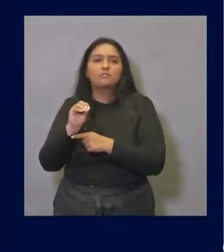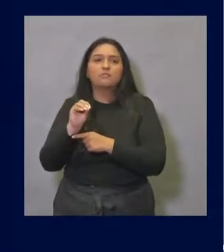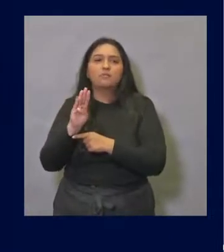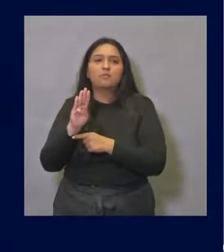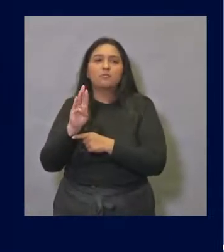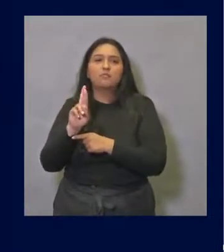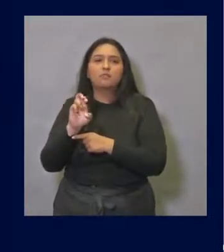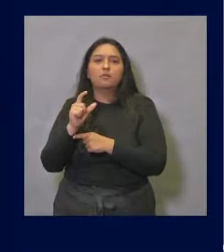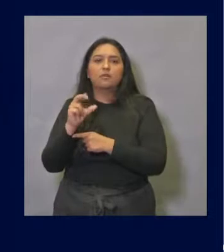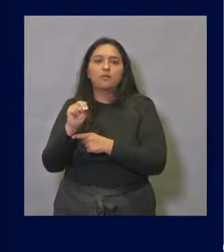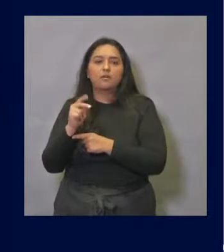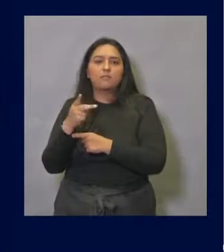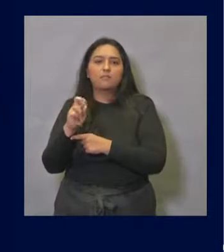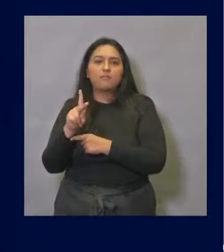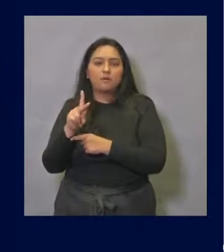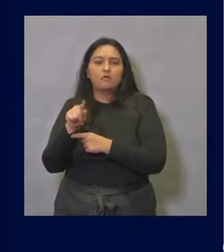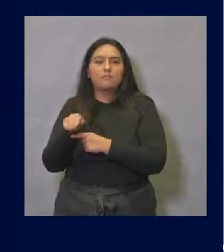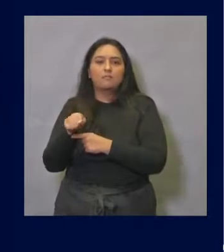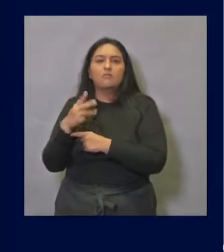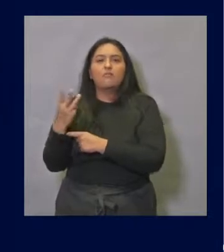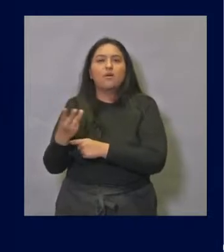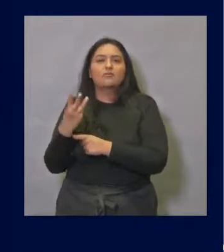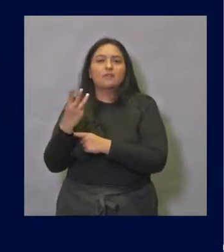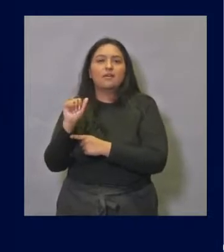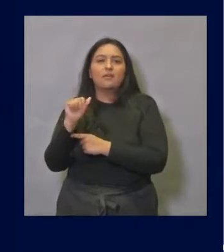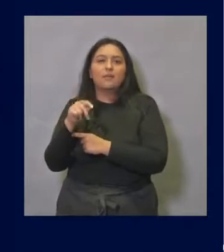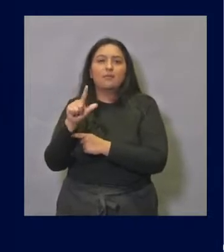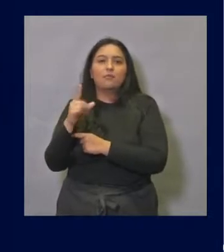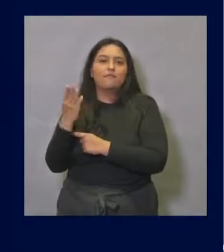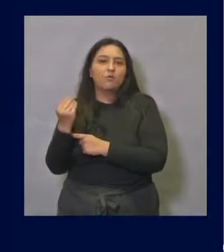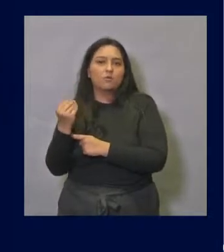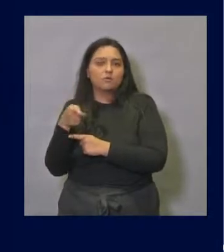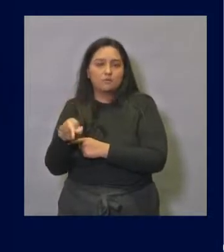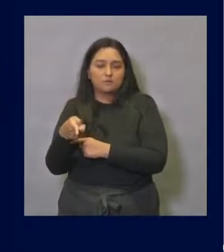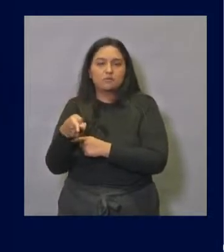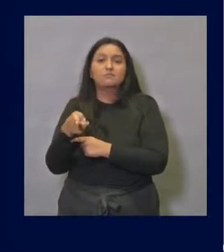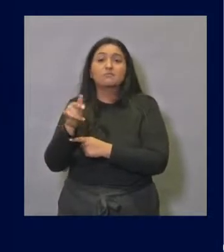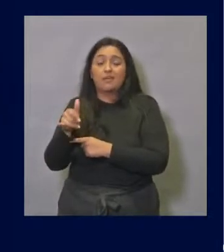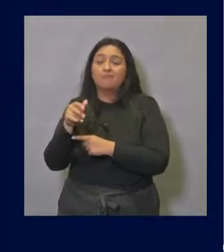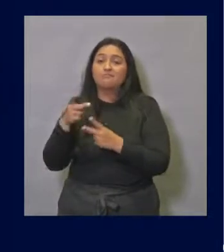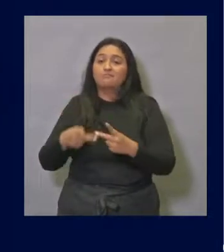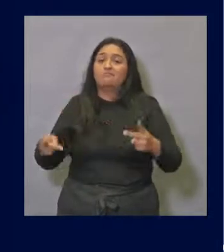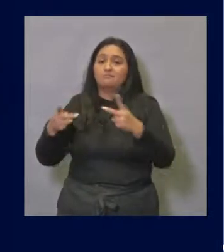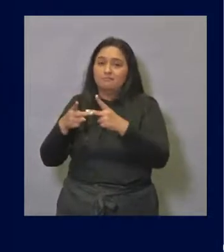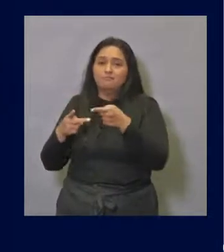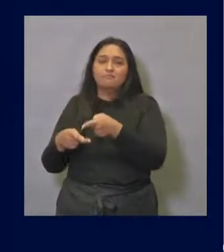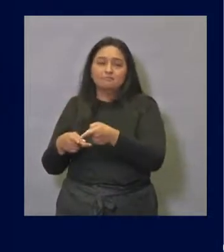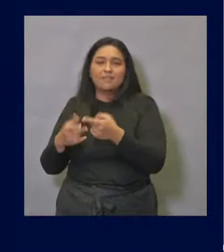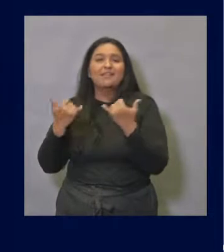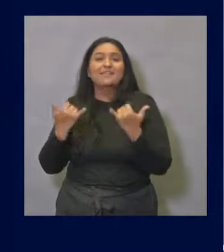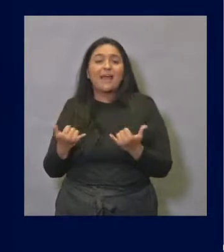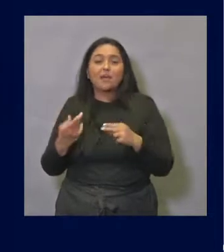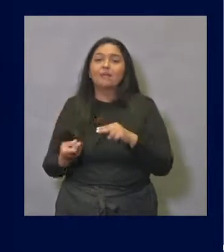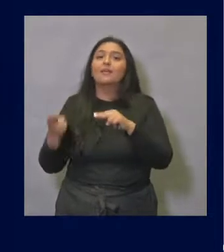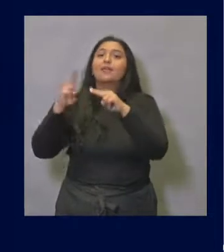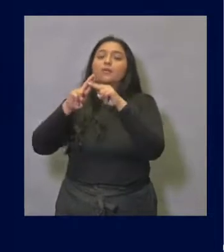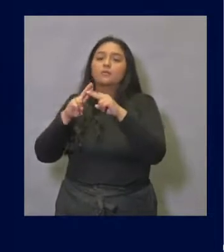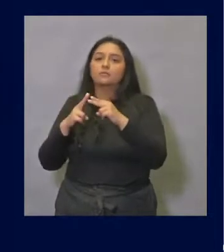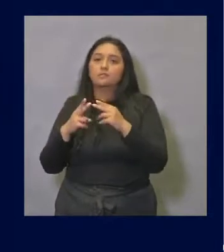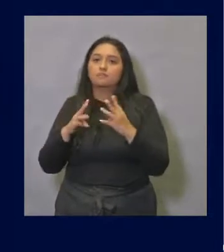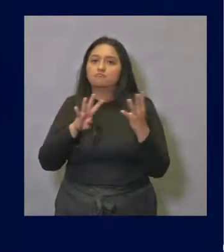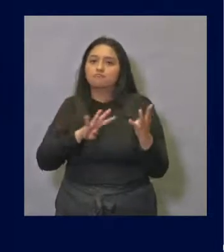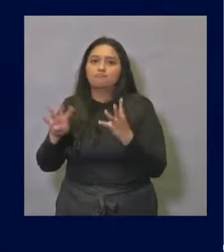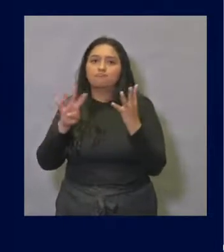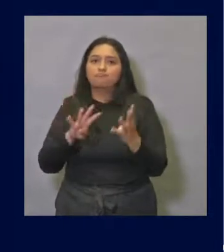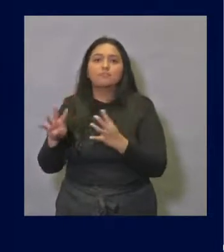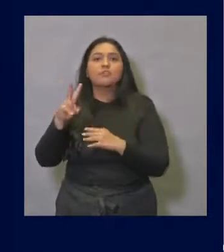this coming Wednesday, April 14th. And this site will also now, as the supervisor noted, be able to increase to